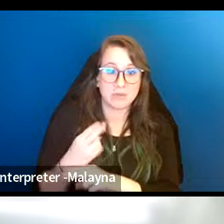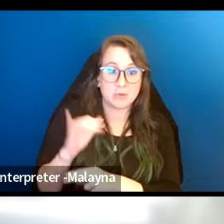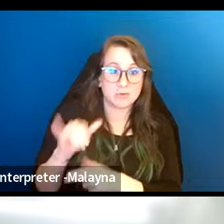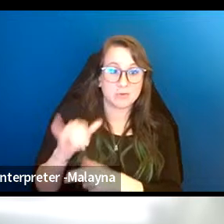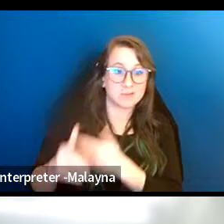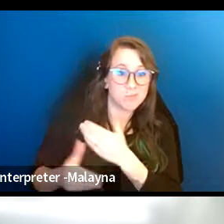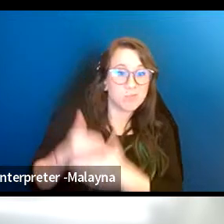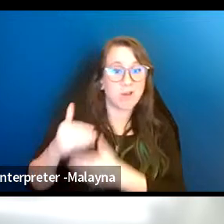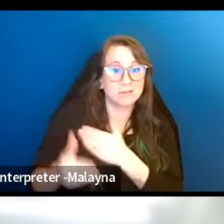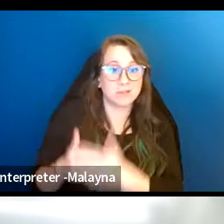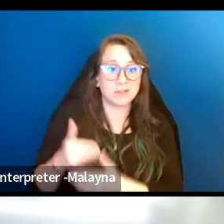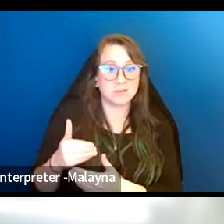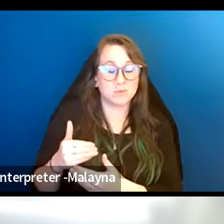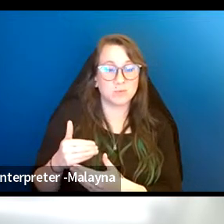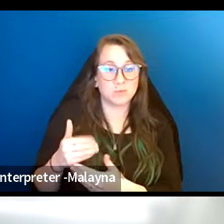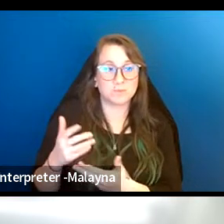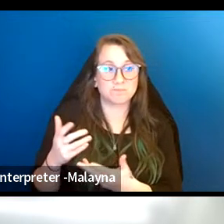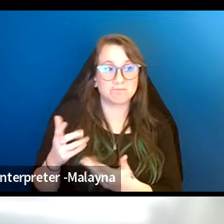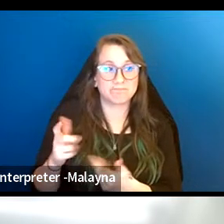process to